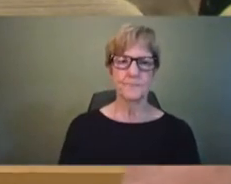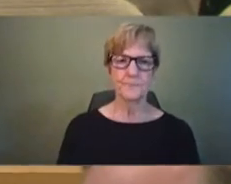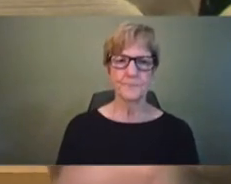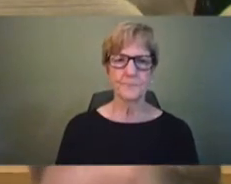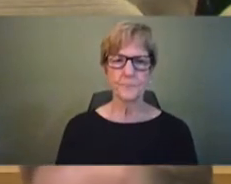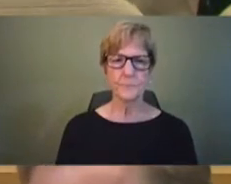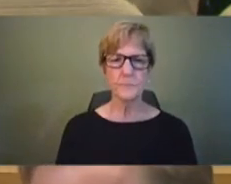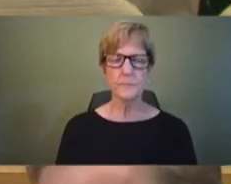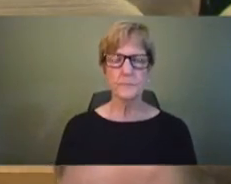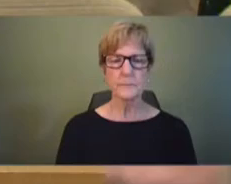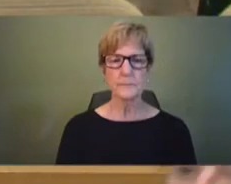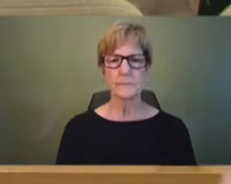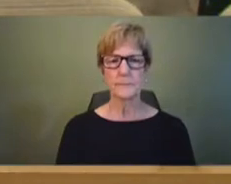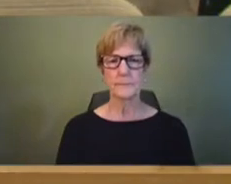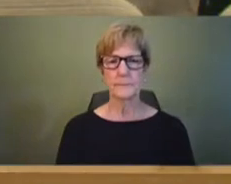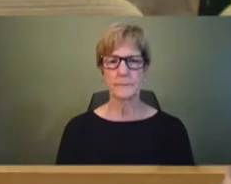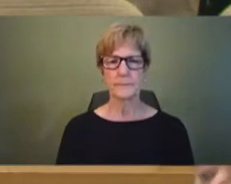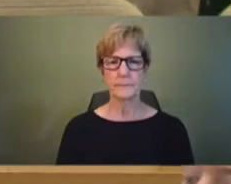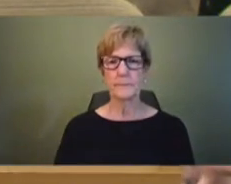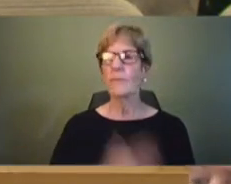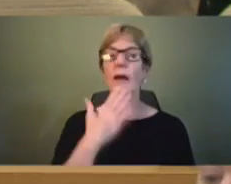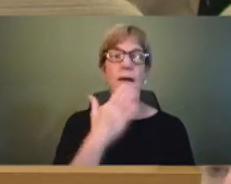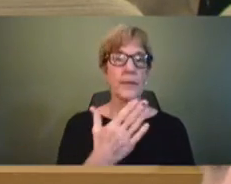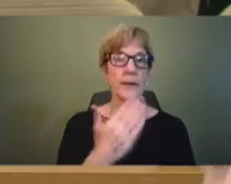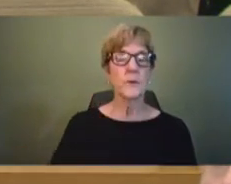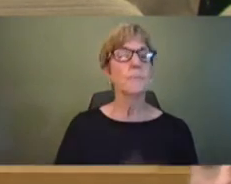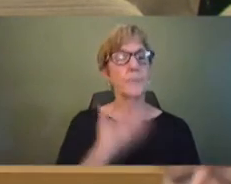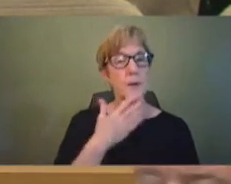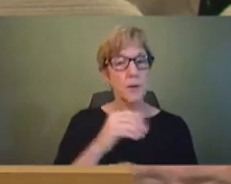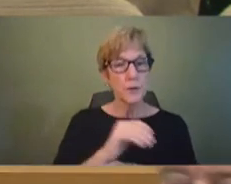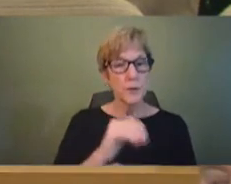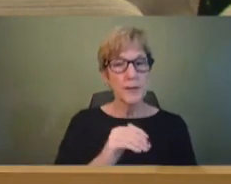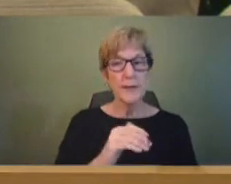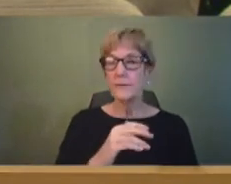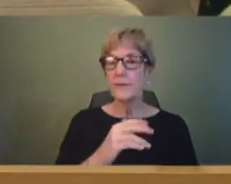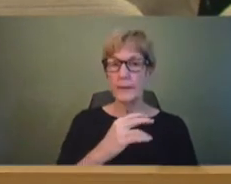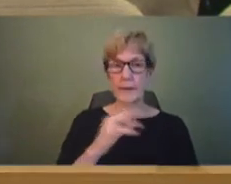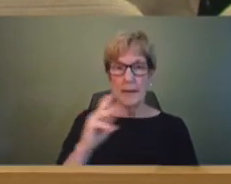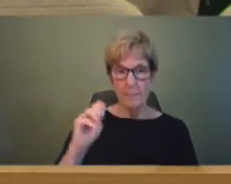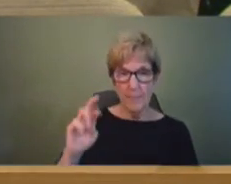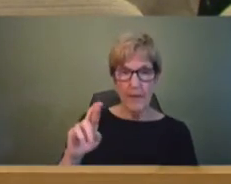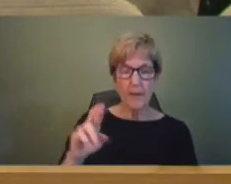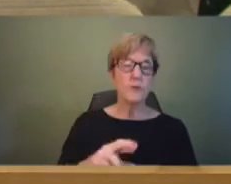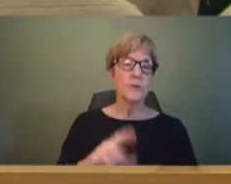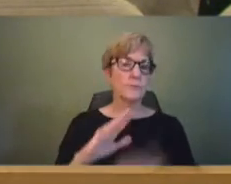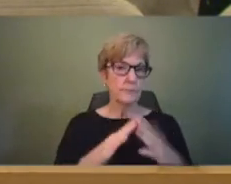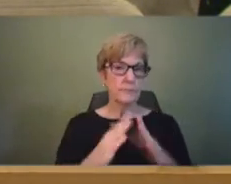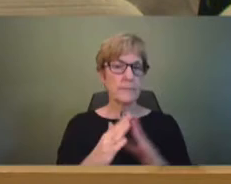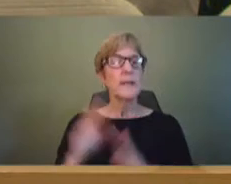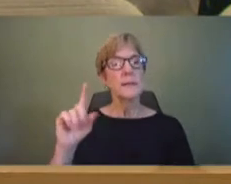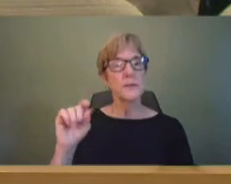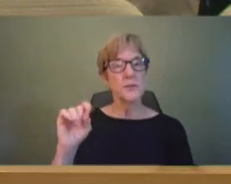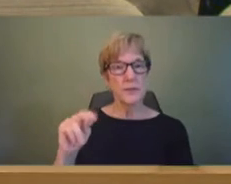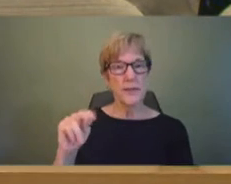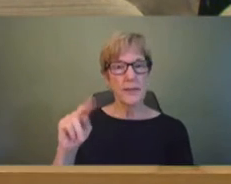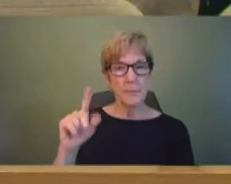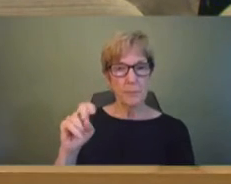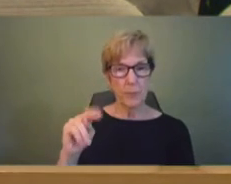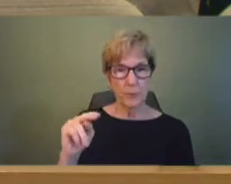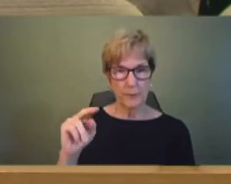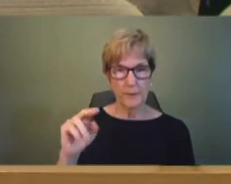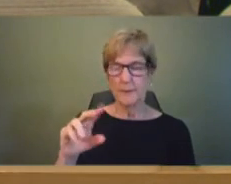those all right thank you good evening Madam mayor city council my name is John Davenport with DAV John Davenport